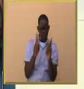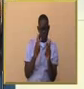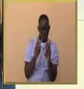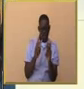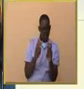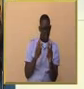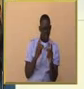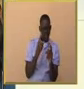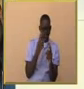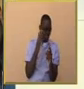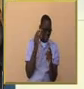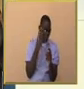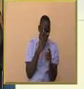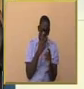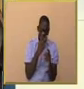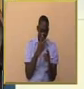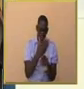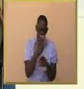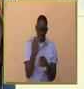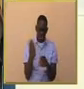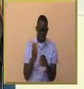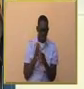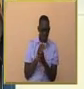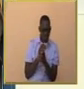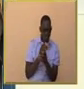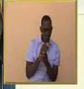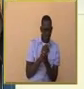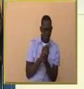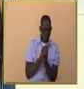very important. Look at all those shiny metals.